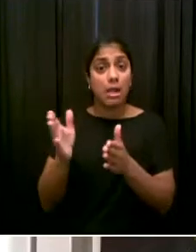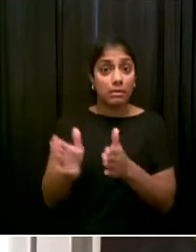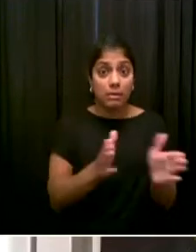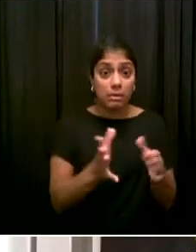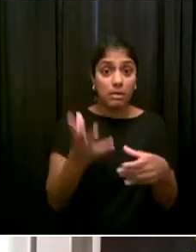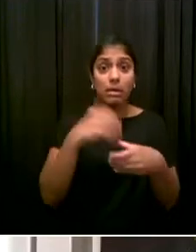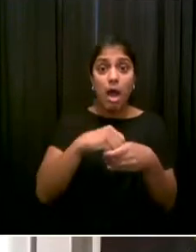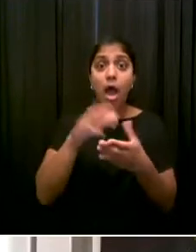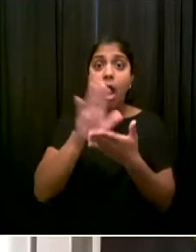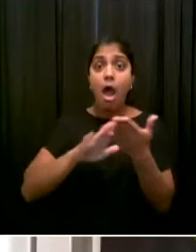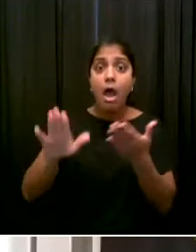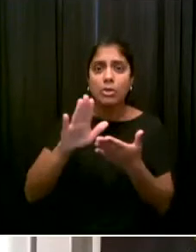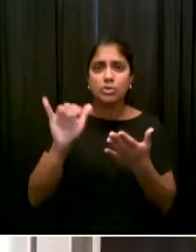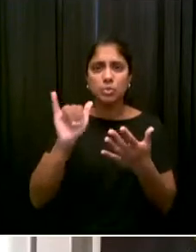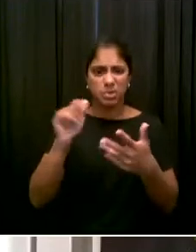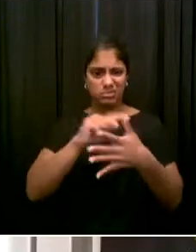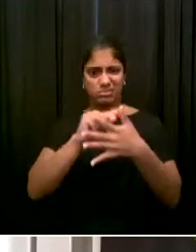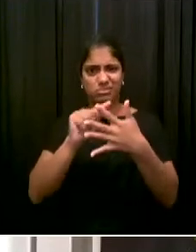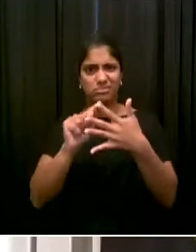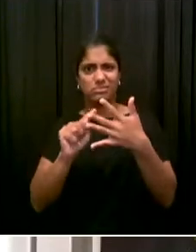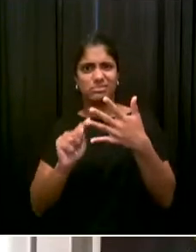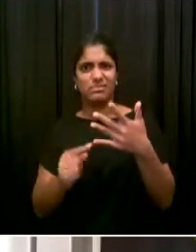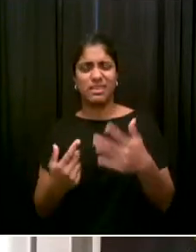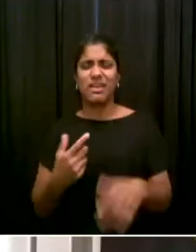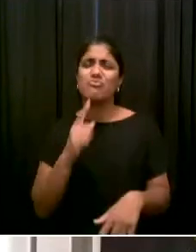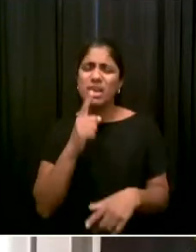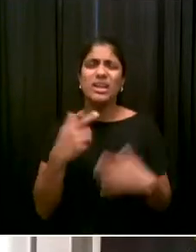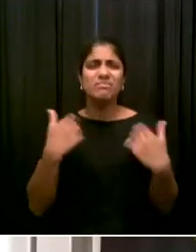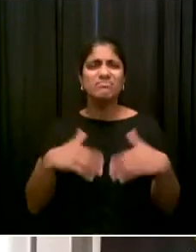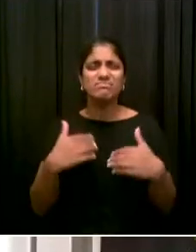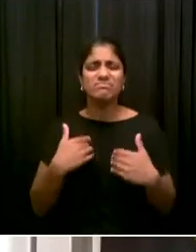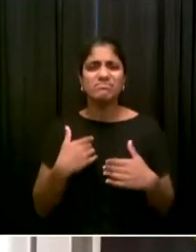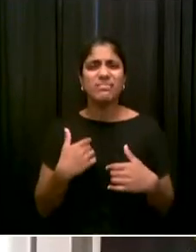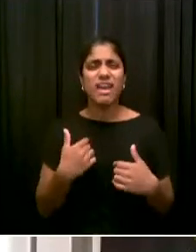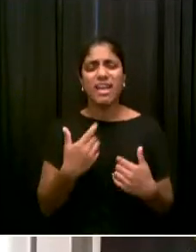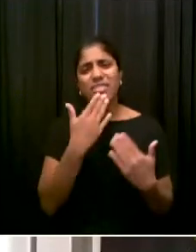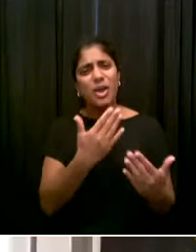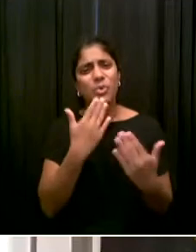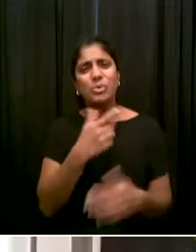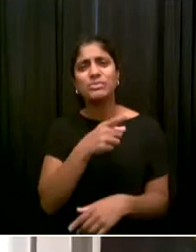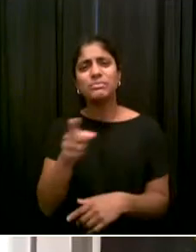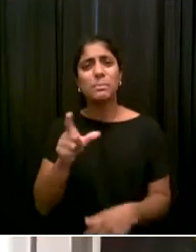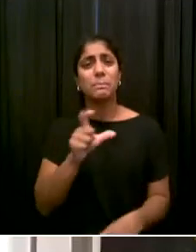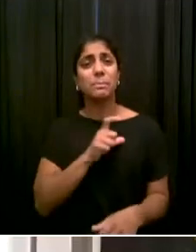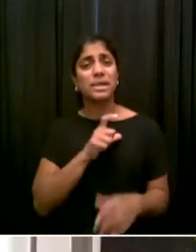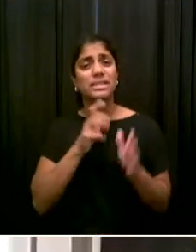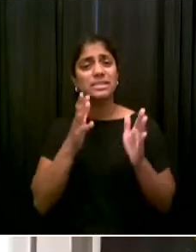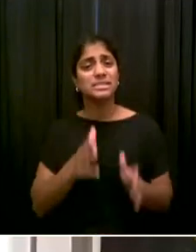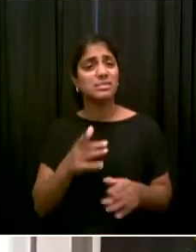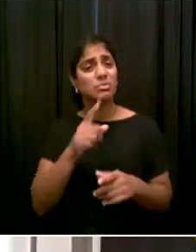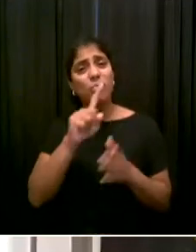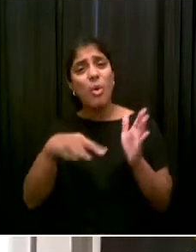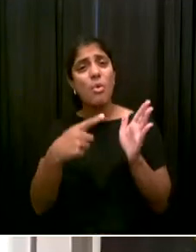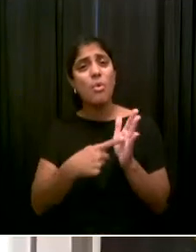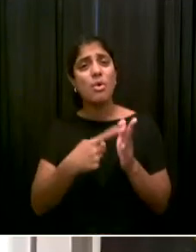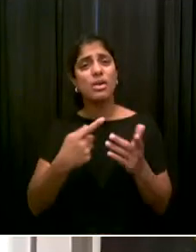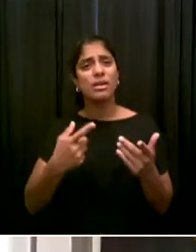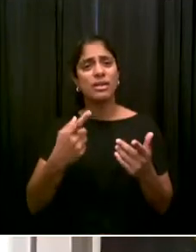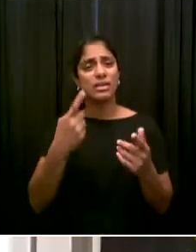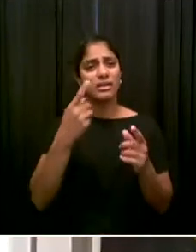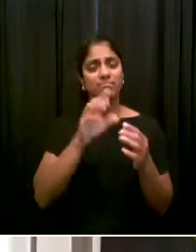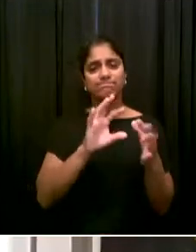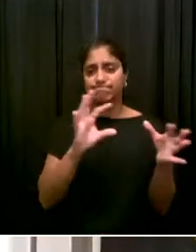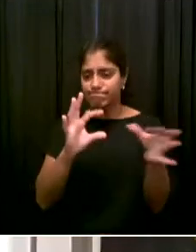communities to provide our youth with so many alternatives to crime, allowing them access and opportunity to